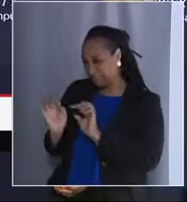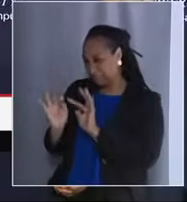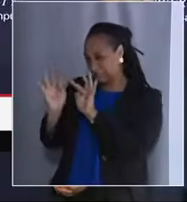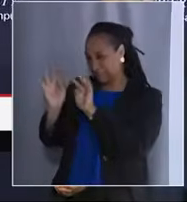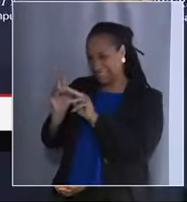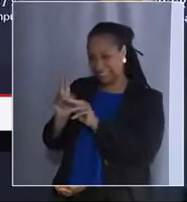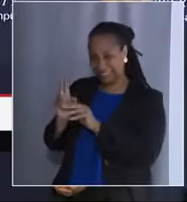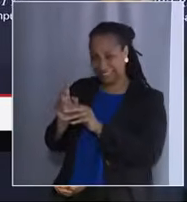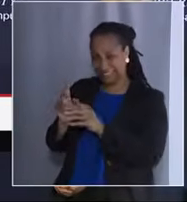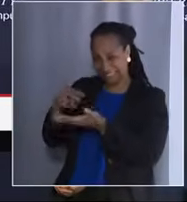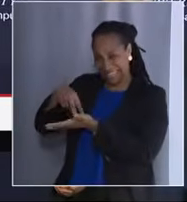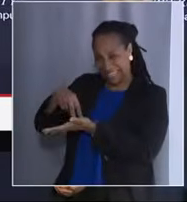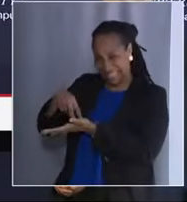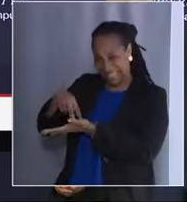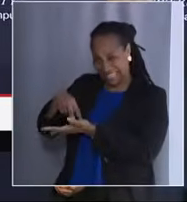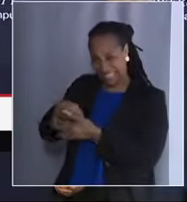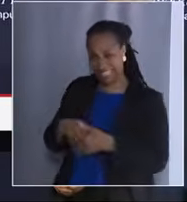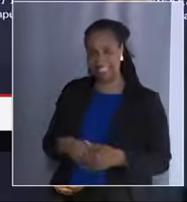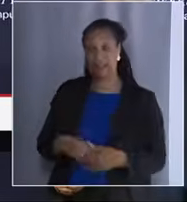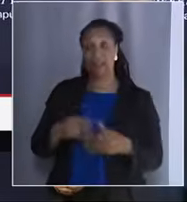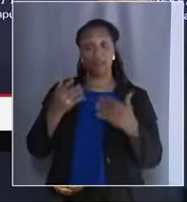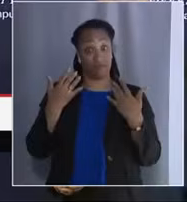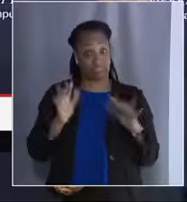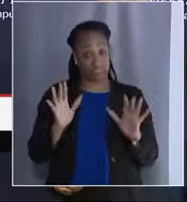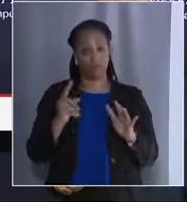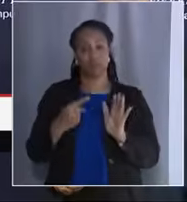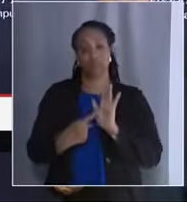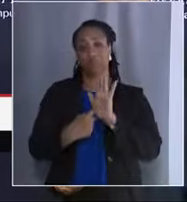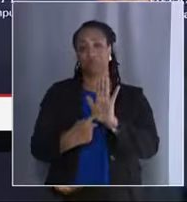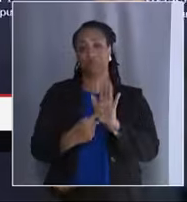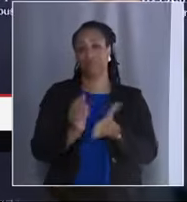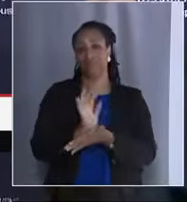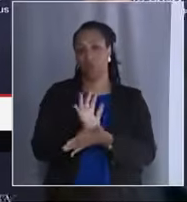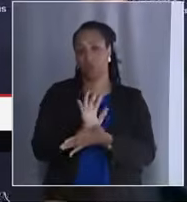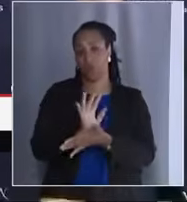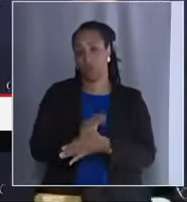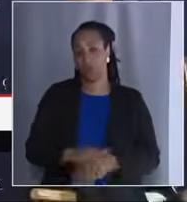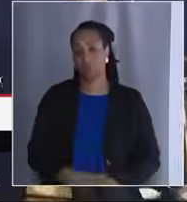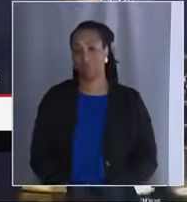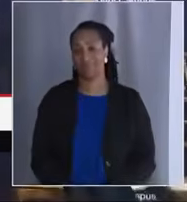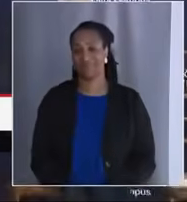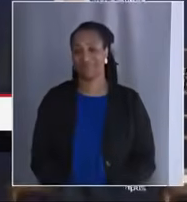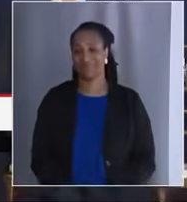video after. So, Kelly,